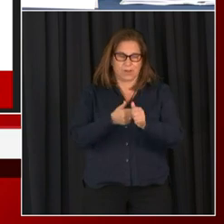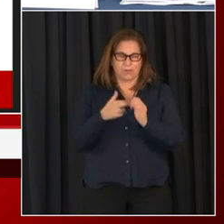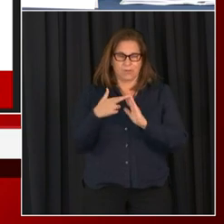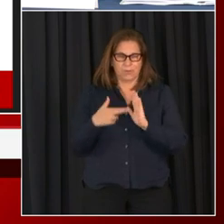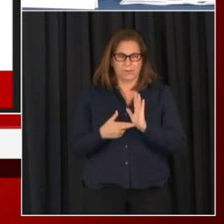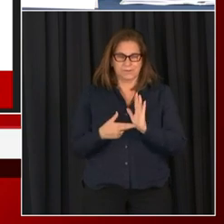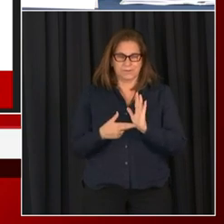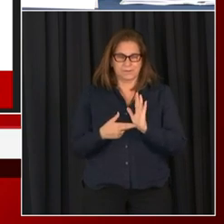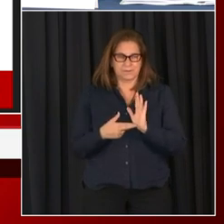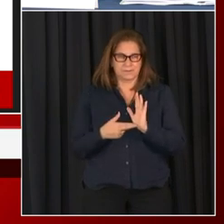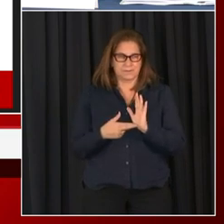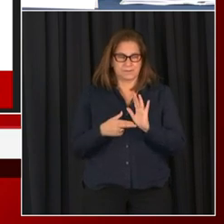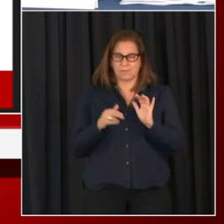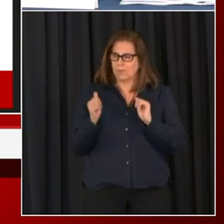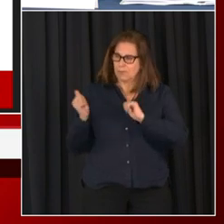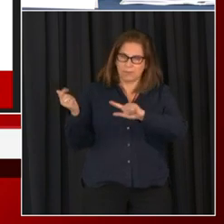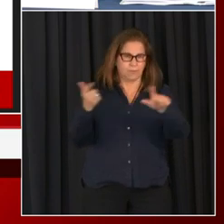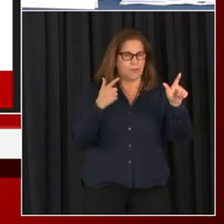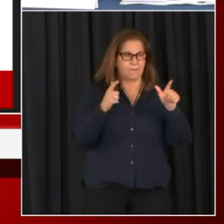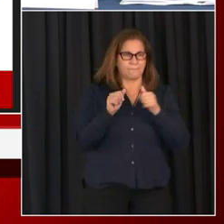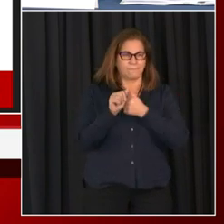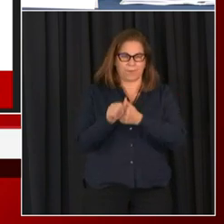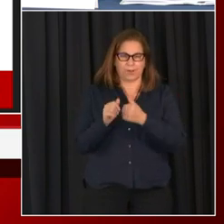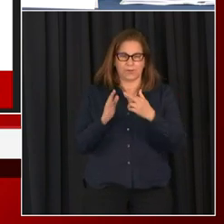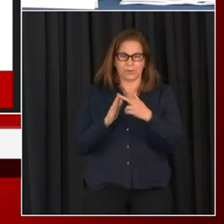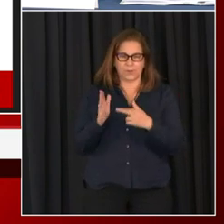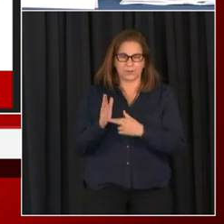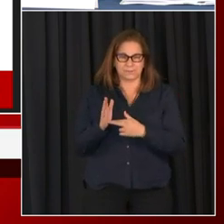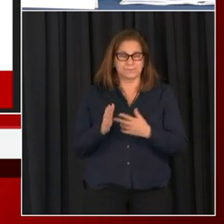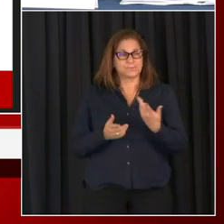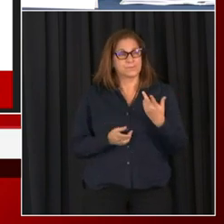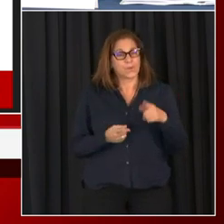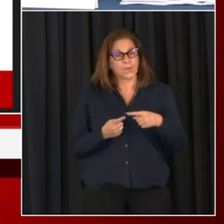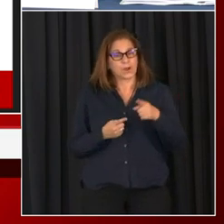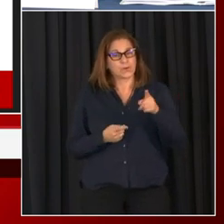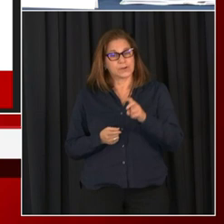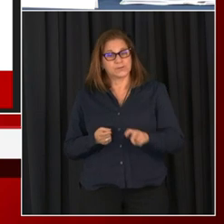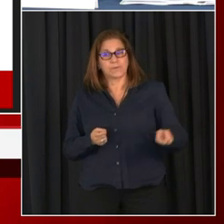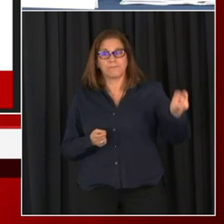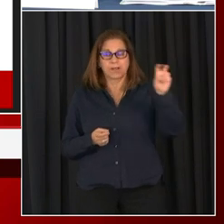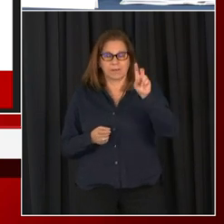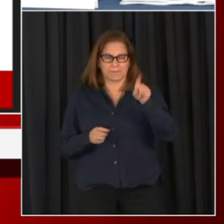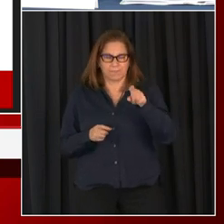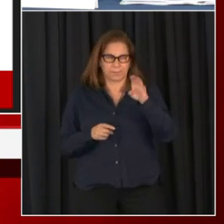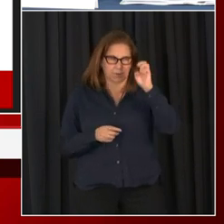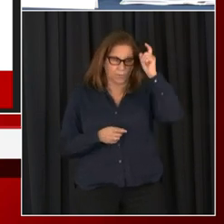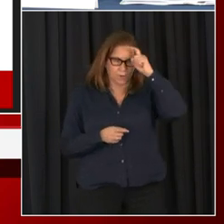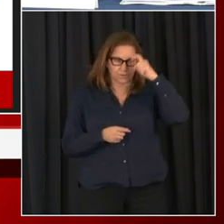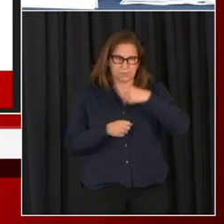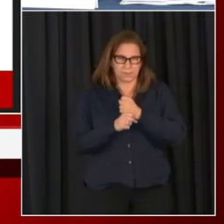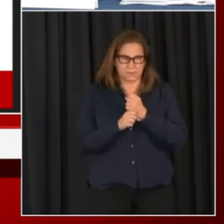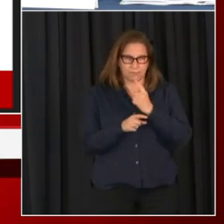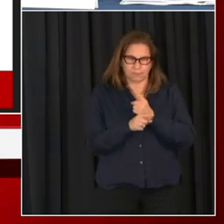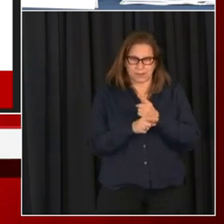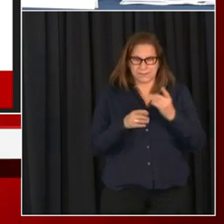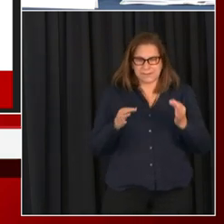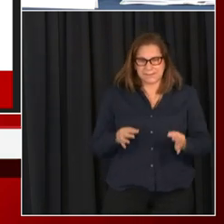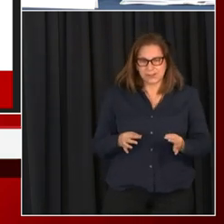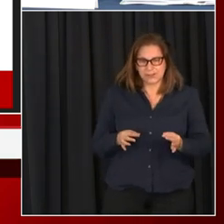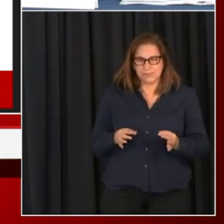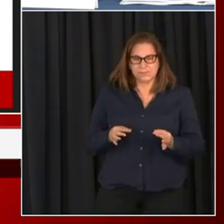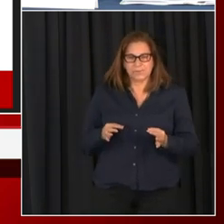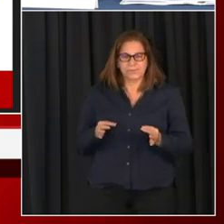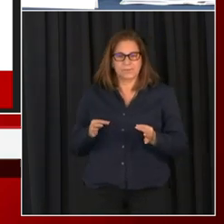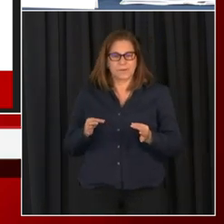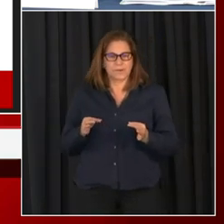wise decisions when we are traveling. We hear often when we are doing a little bit of ground truthing at our testing sites that people go